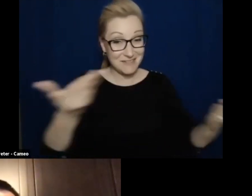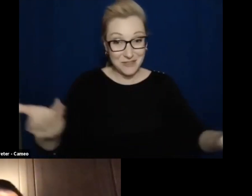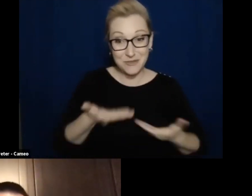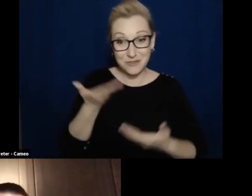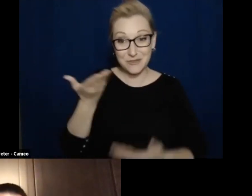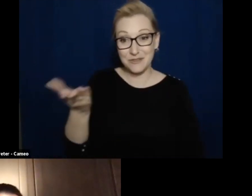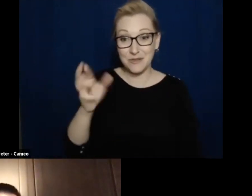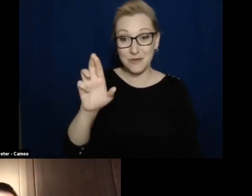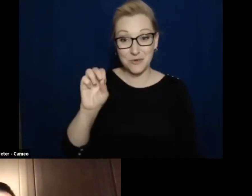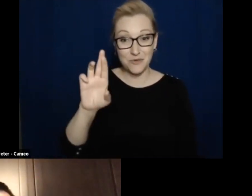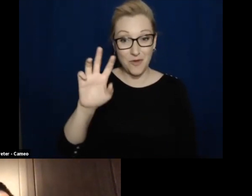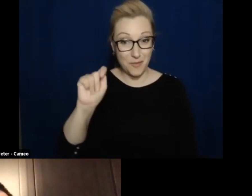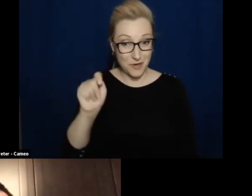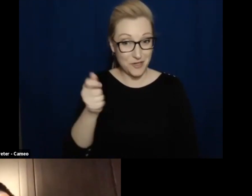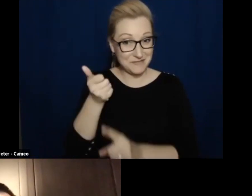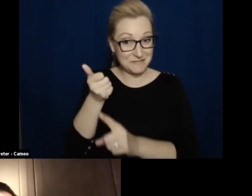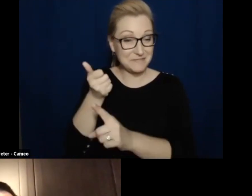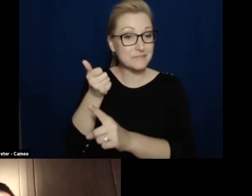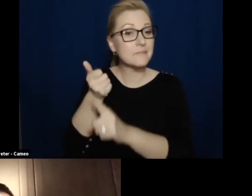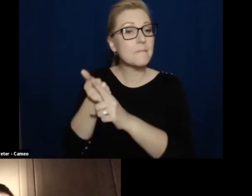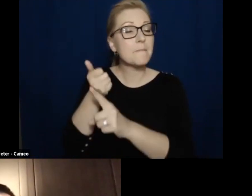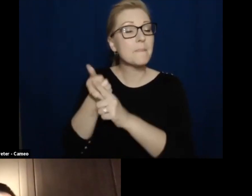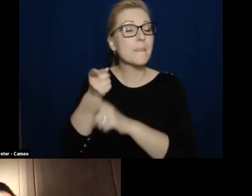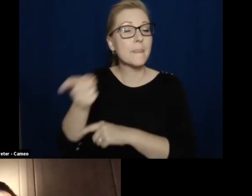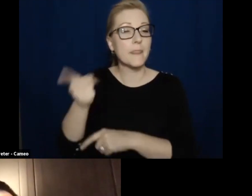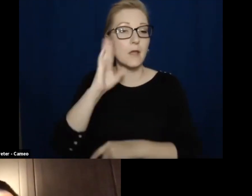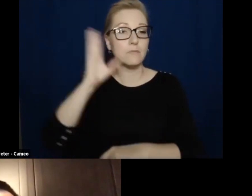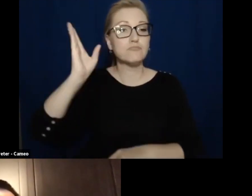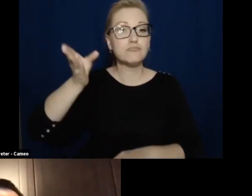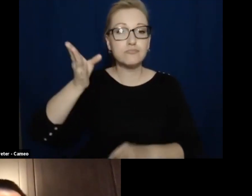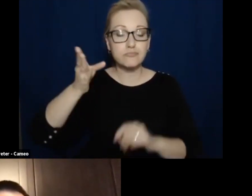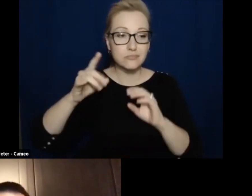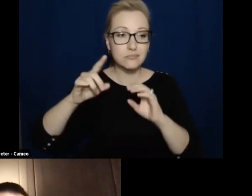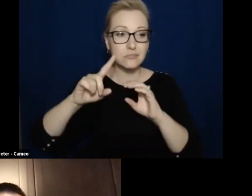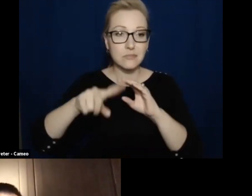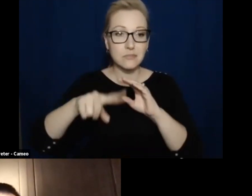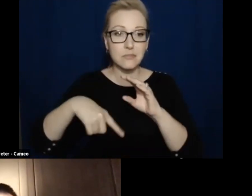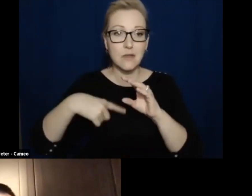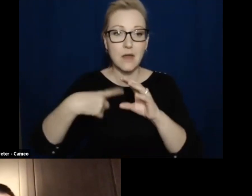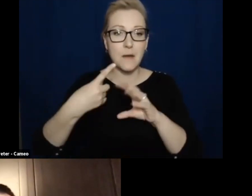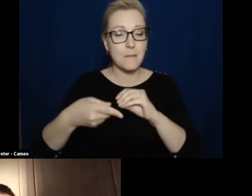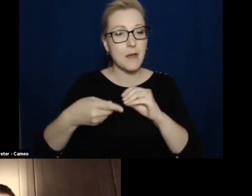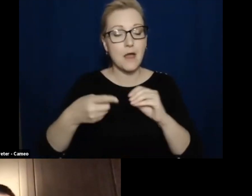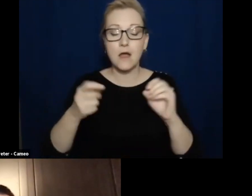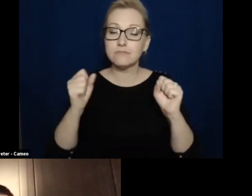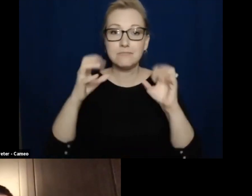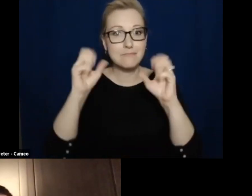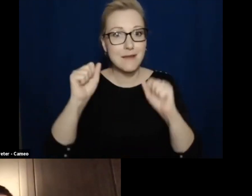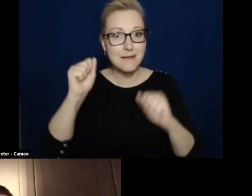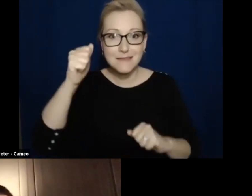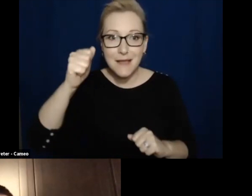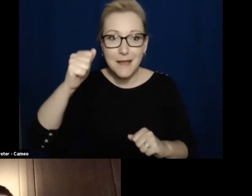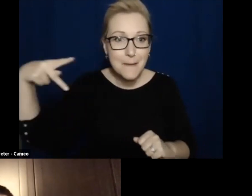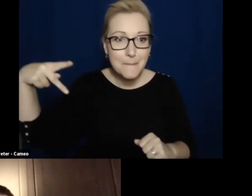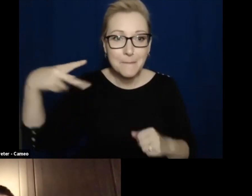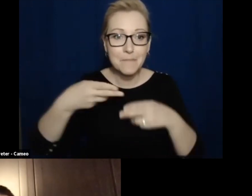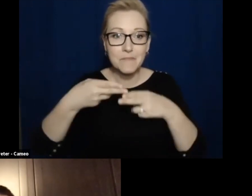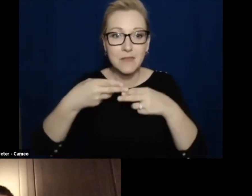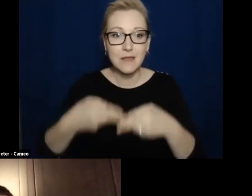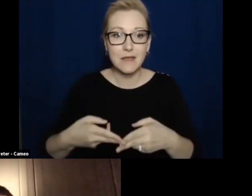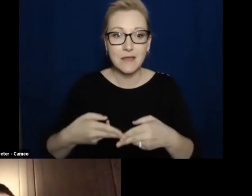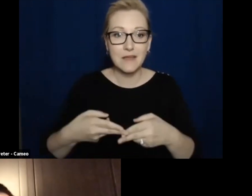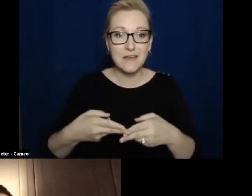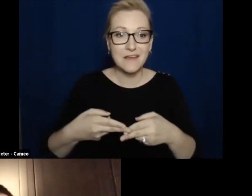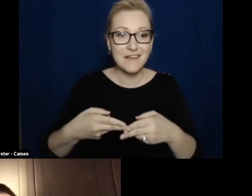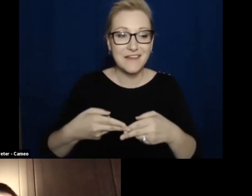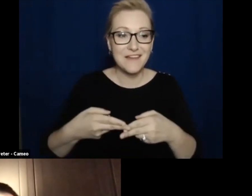Robert. Robert is going to be talking to us today about this incredible application called Kapwing. Am